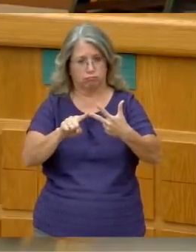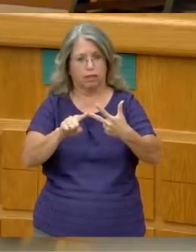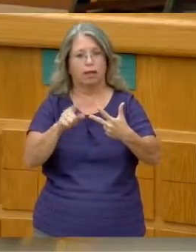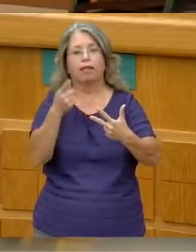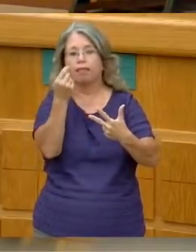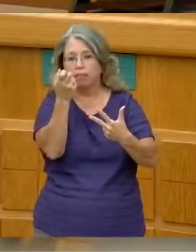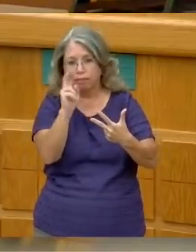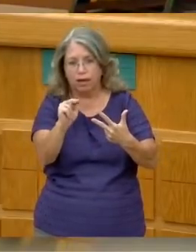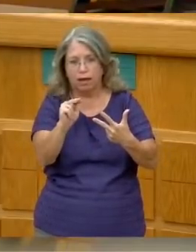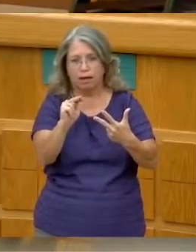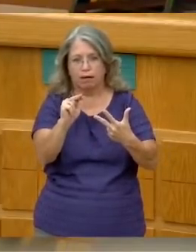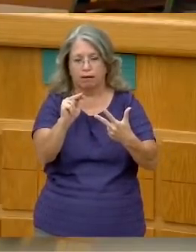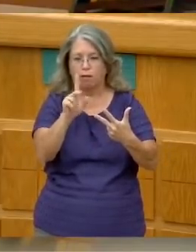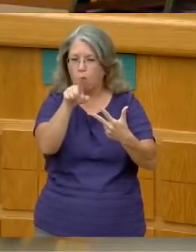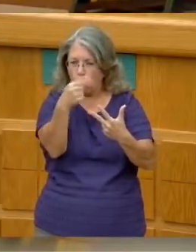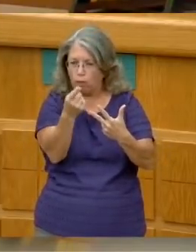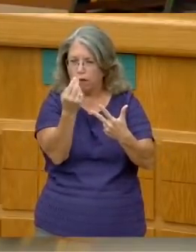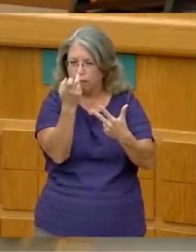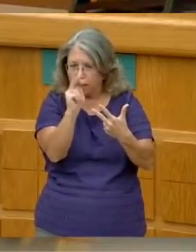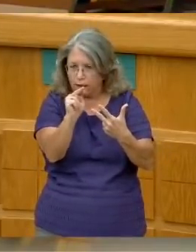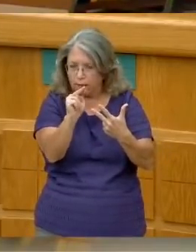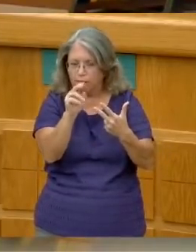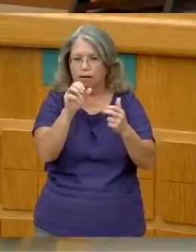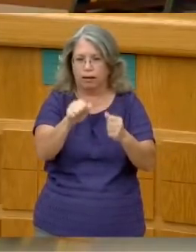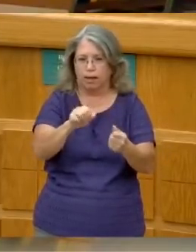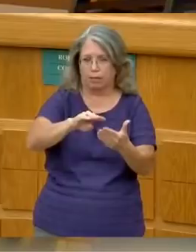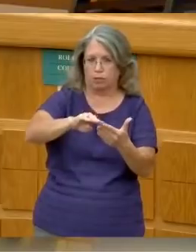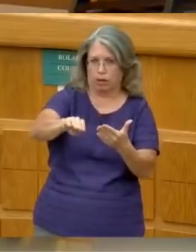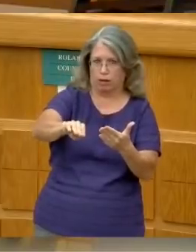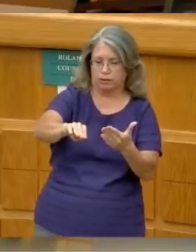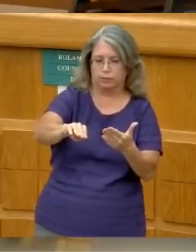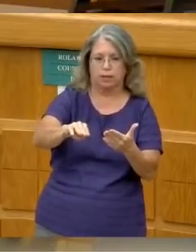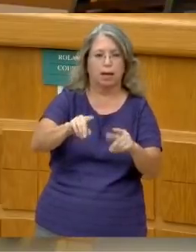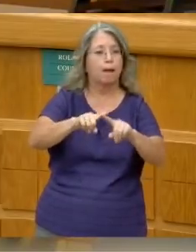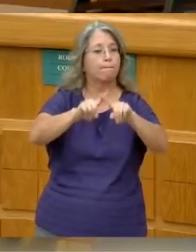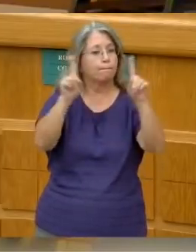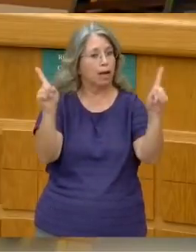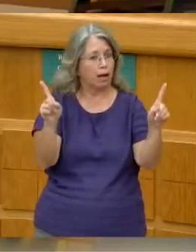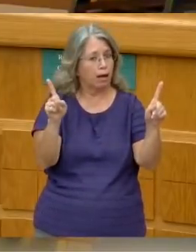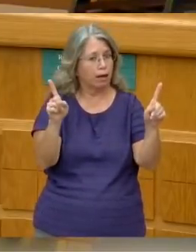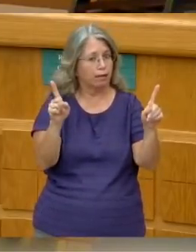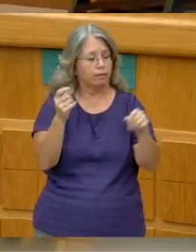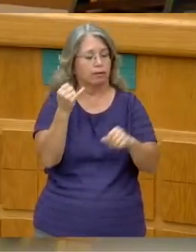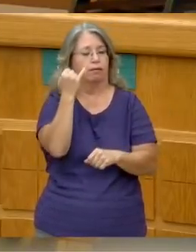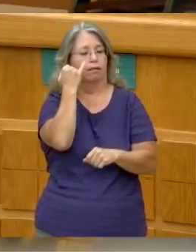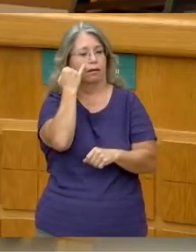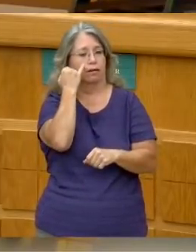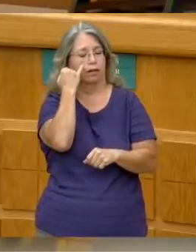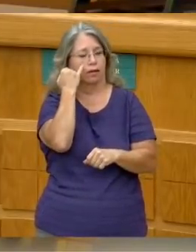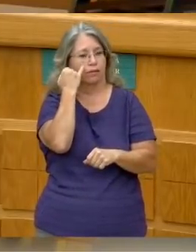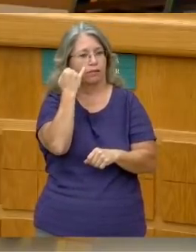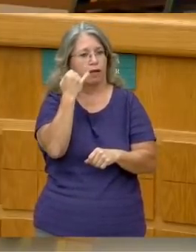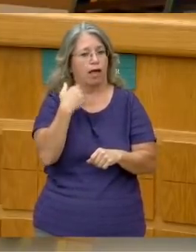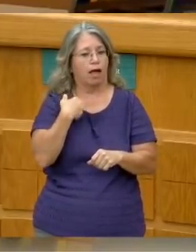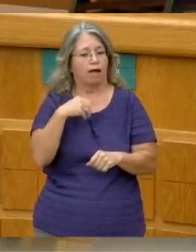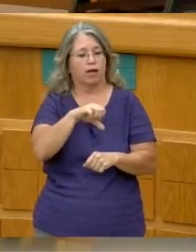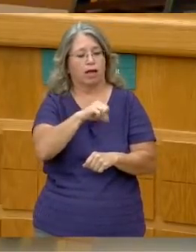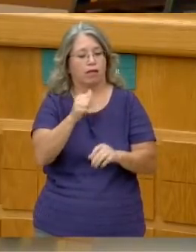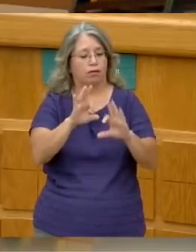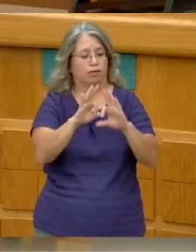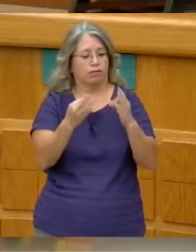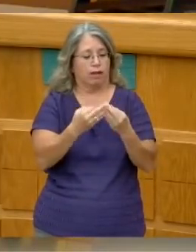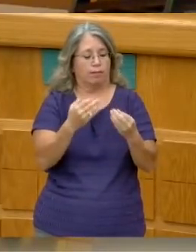released. But, and there's always a but, if you have other family members that are positive for